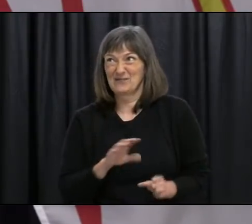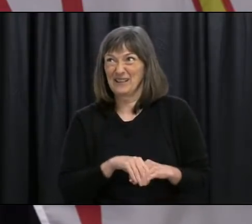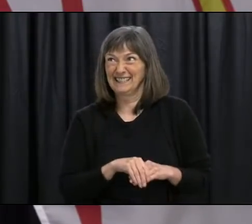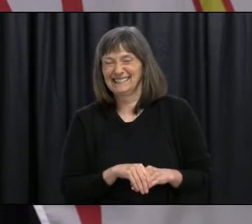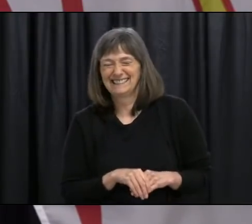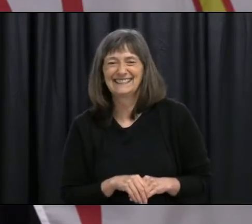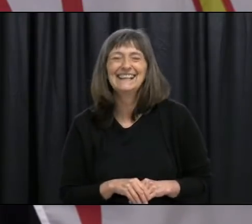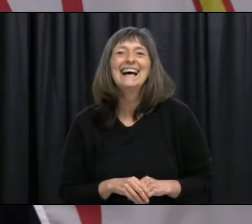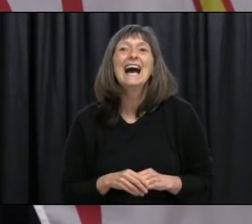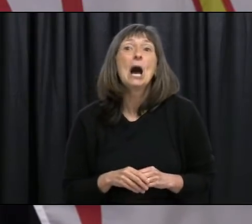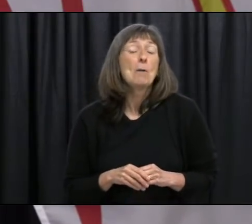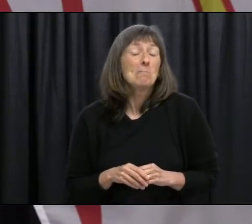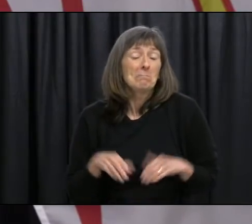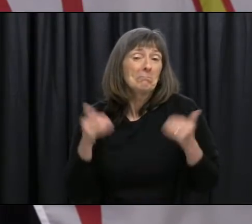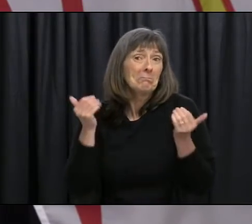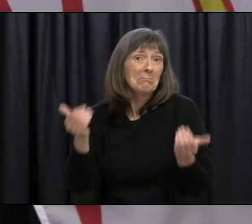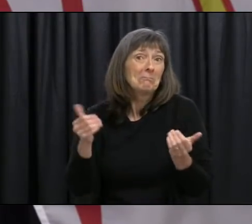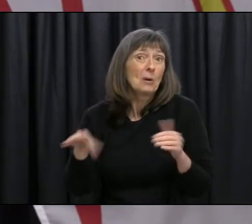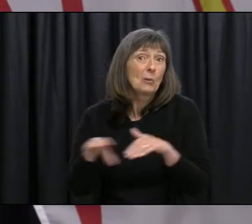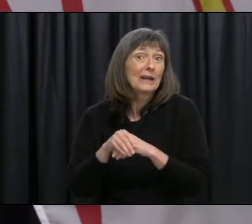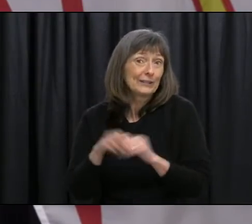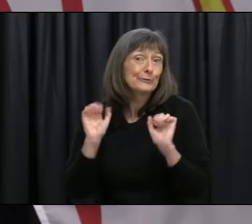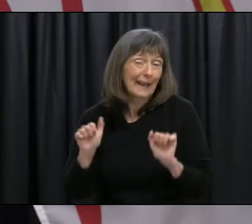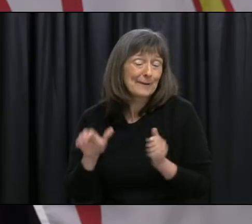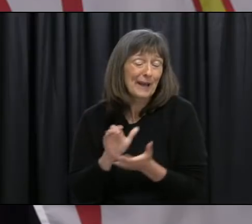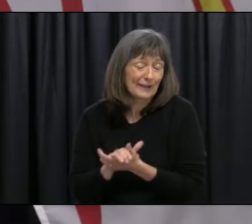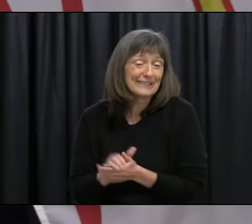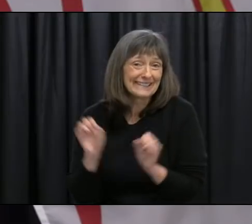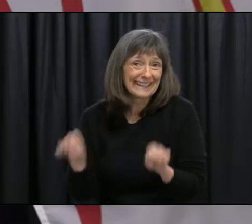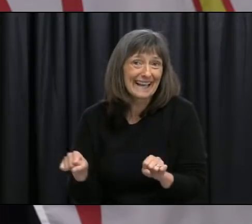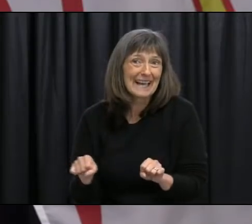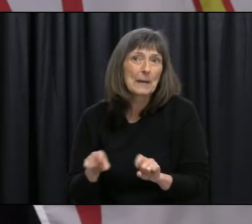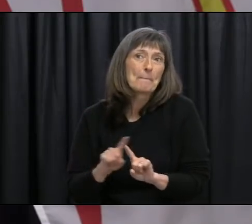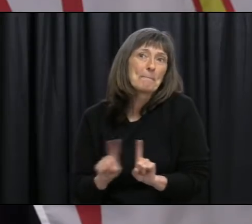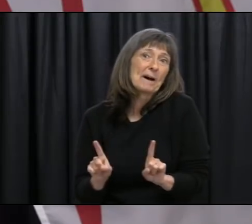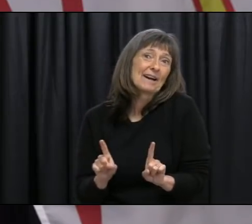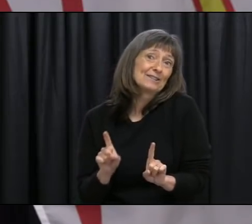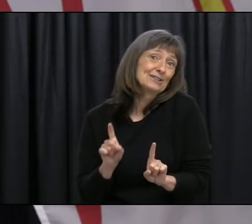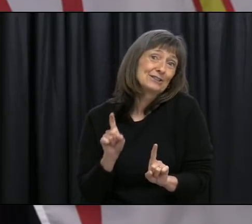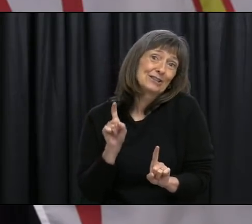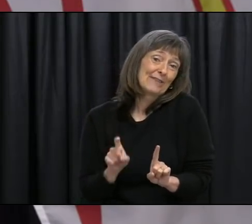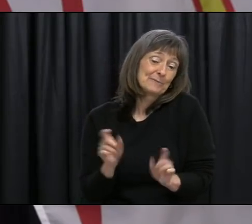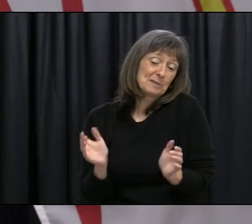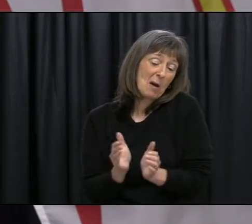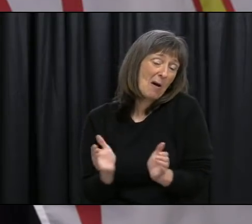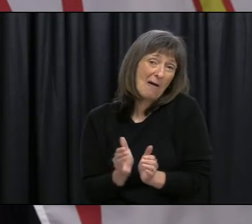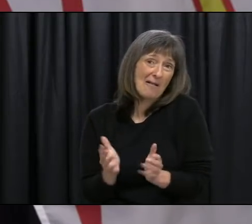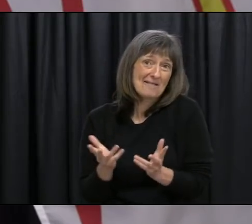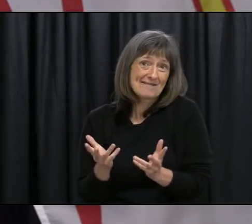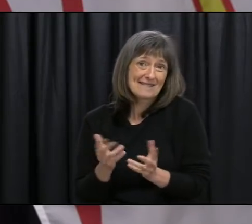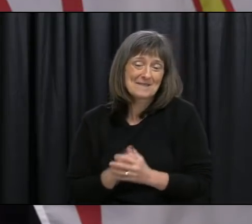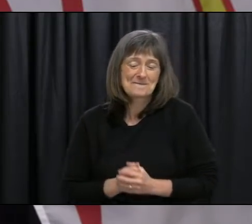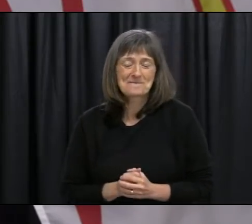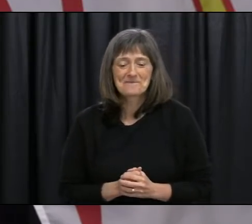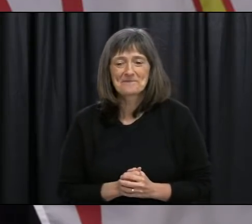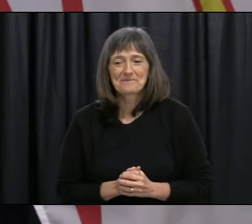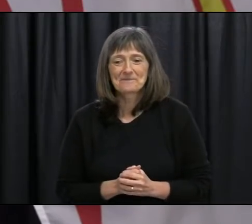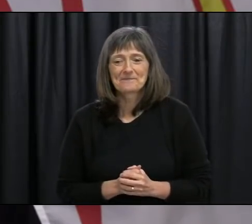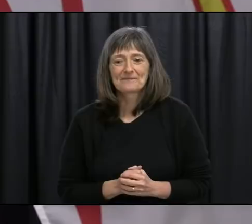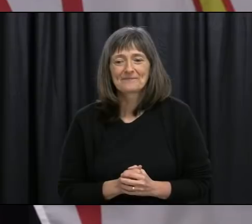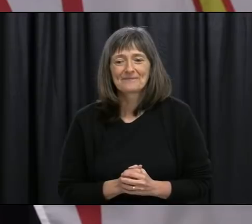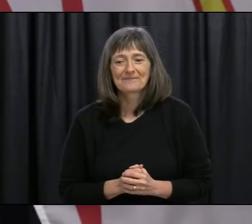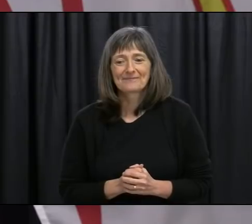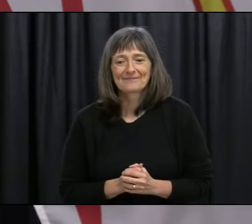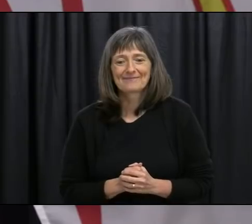So, weddings can go ahead right now. People can get married. They just have to be small gatherings. And that's